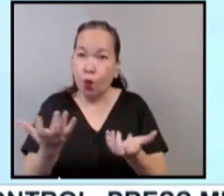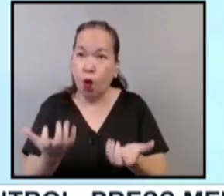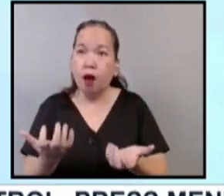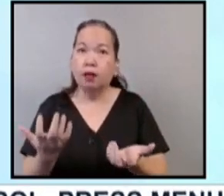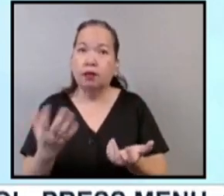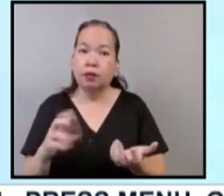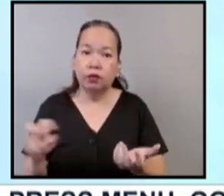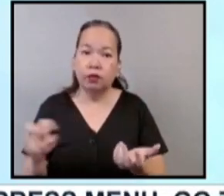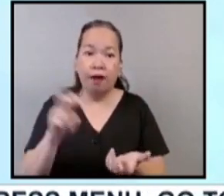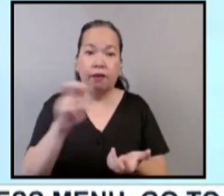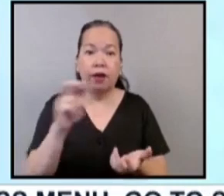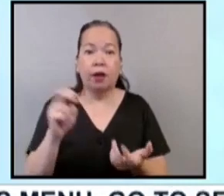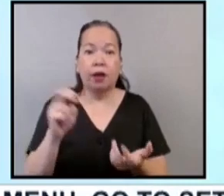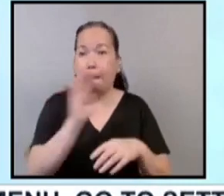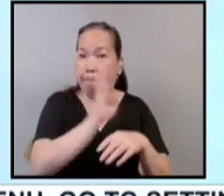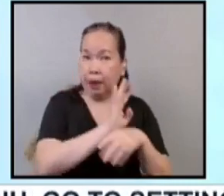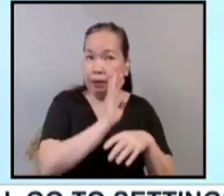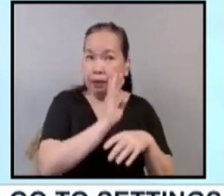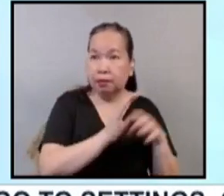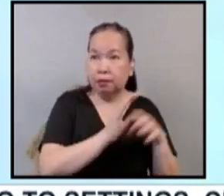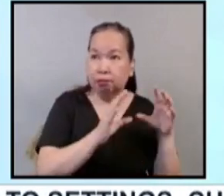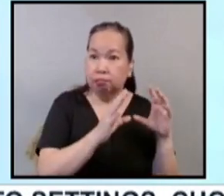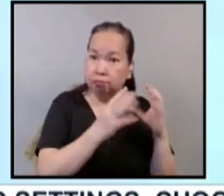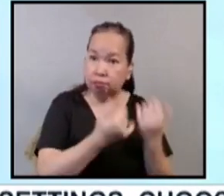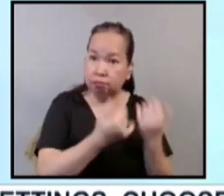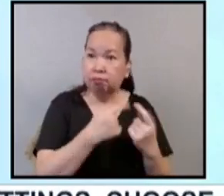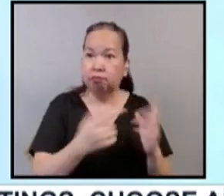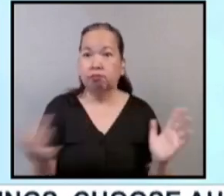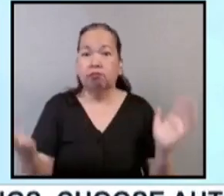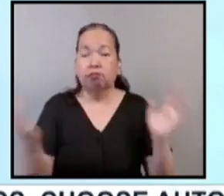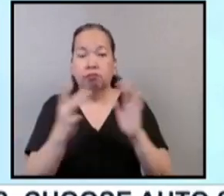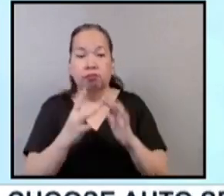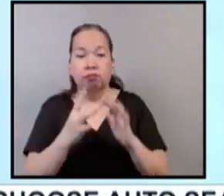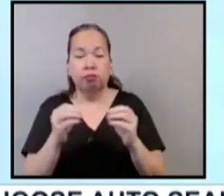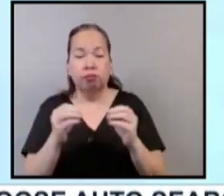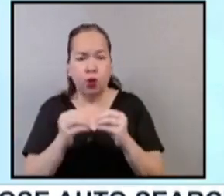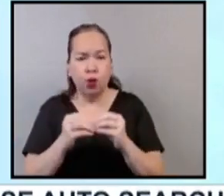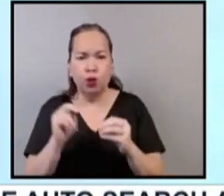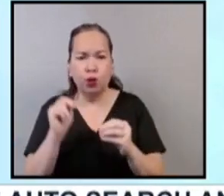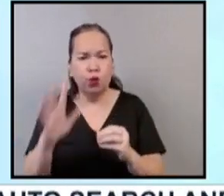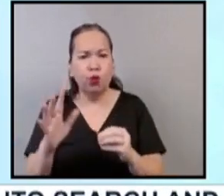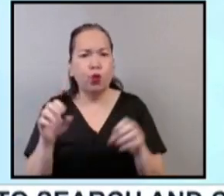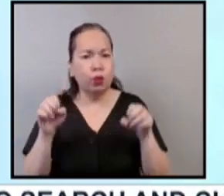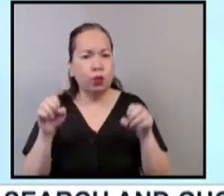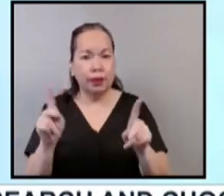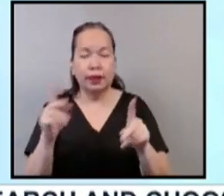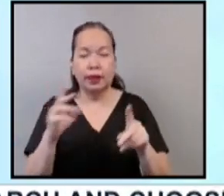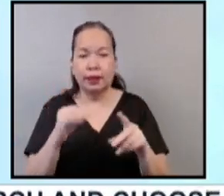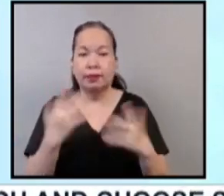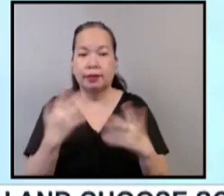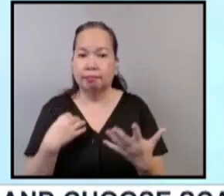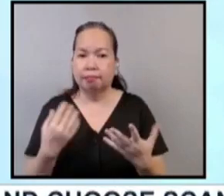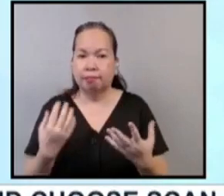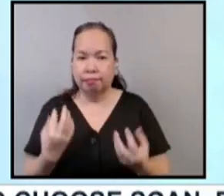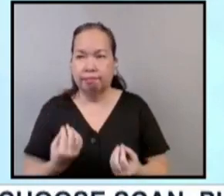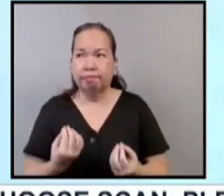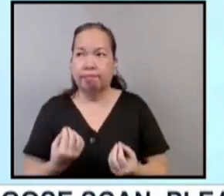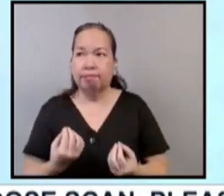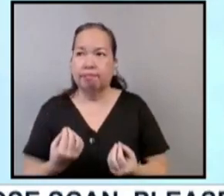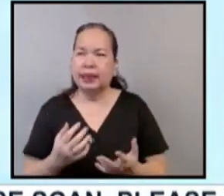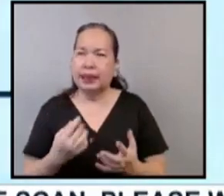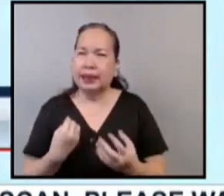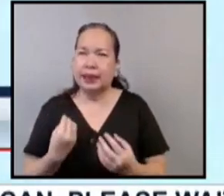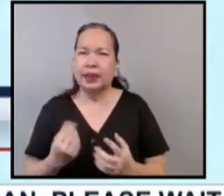connect, explore new opportunities, and rekindle the spirit of wanderlust that unites us